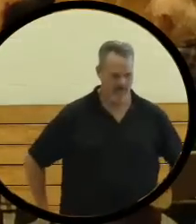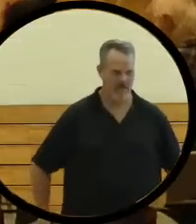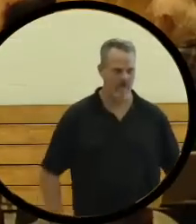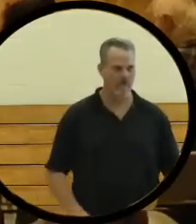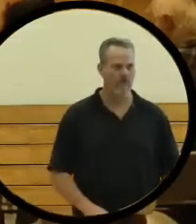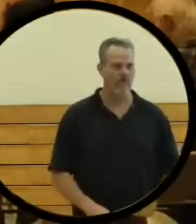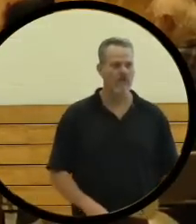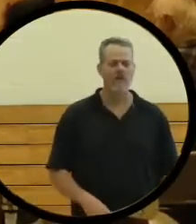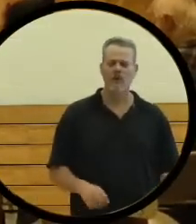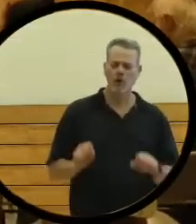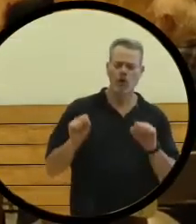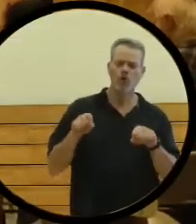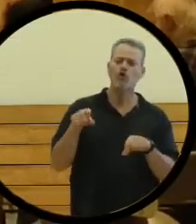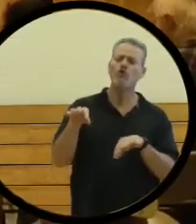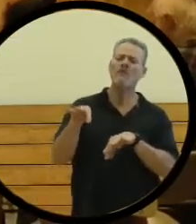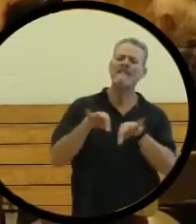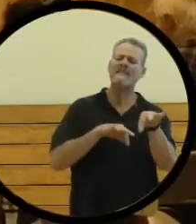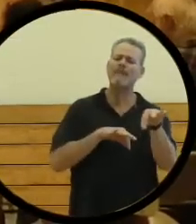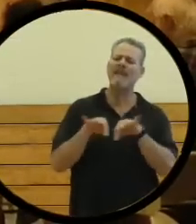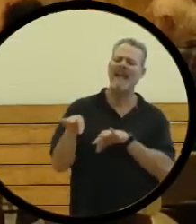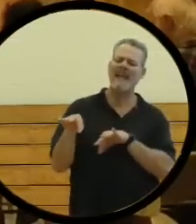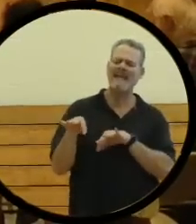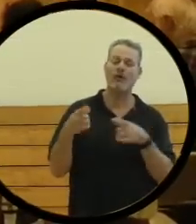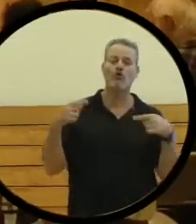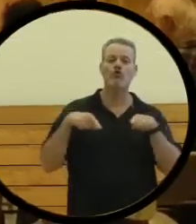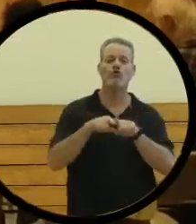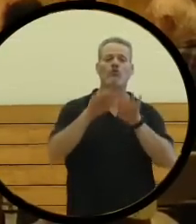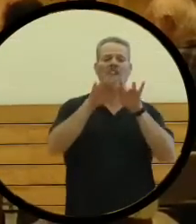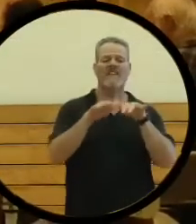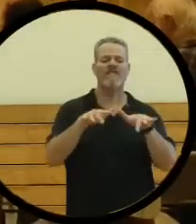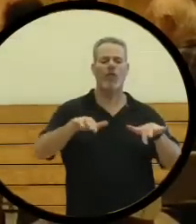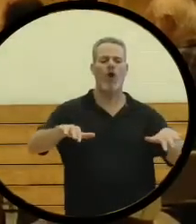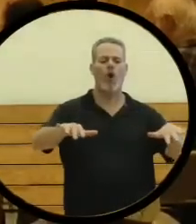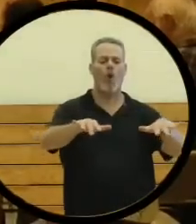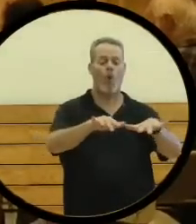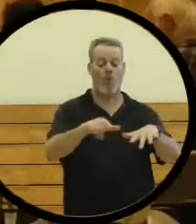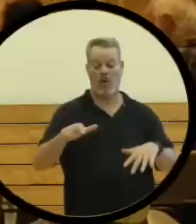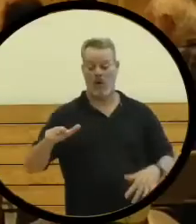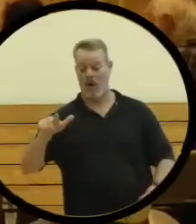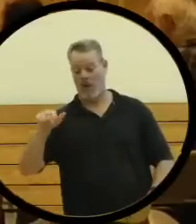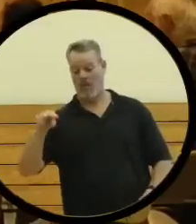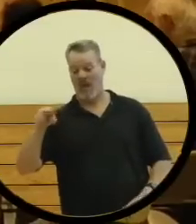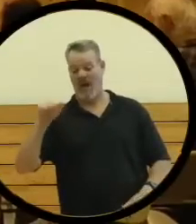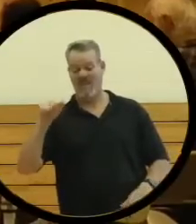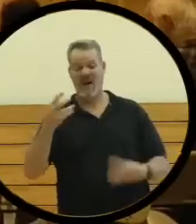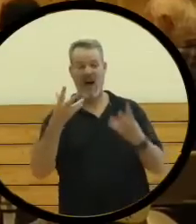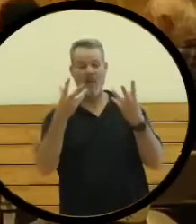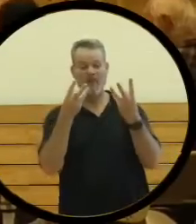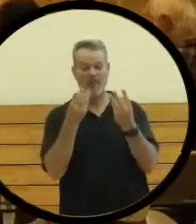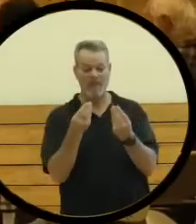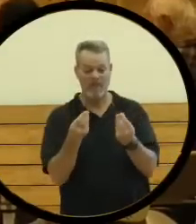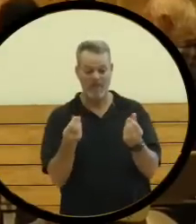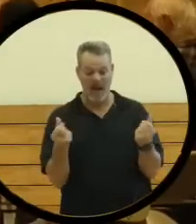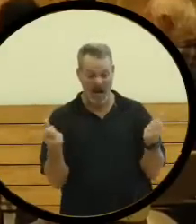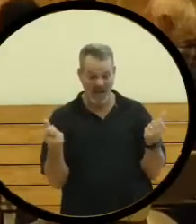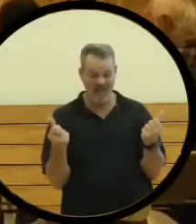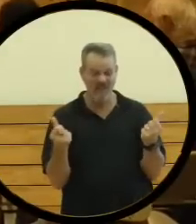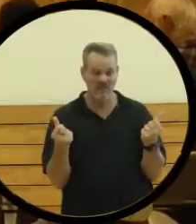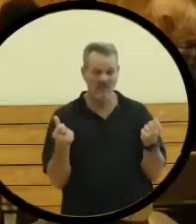Okay. Could you explain to us, during the flow, does the lava melt the